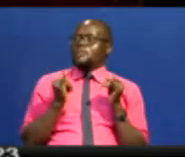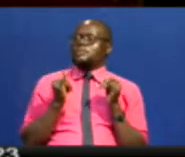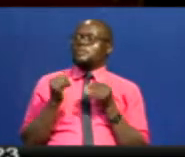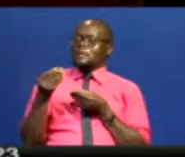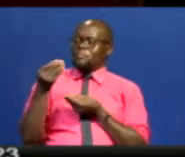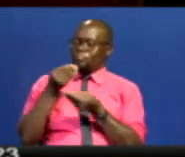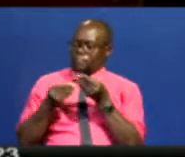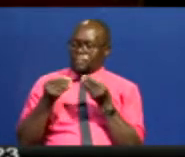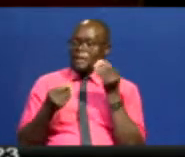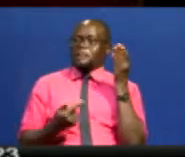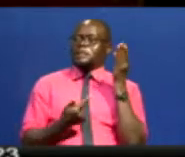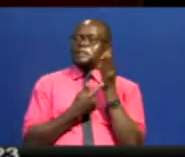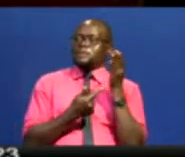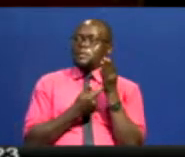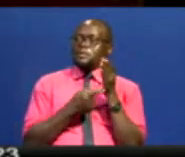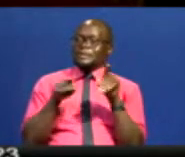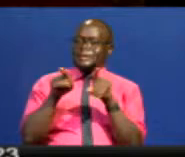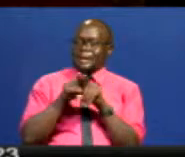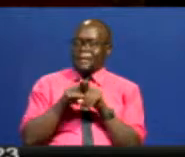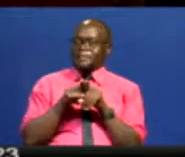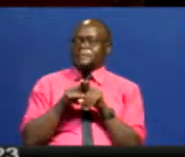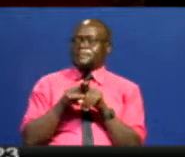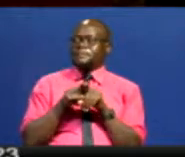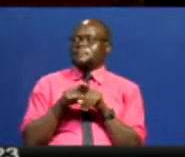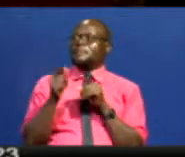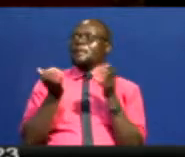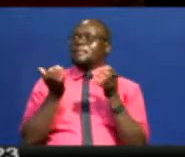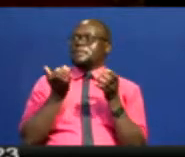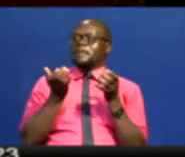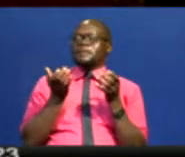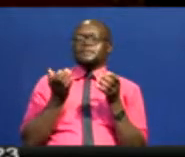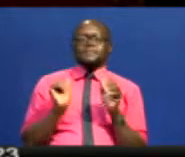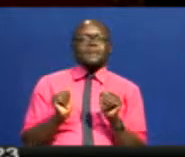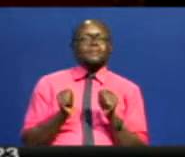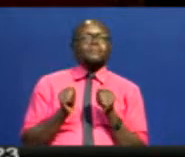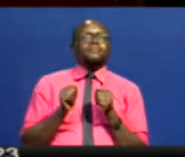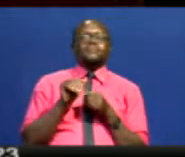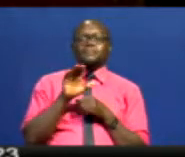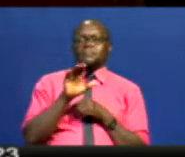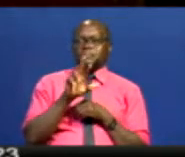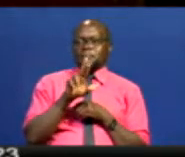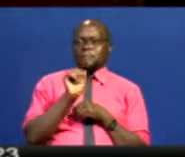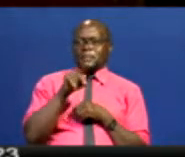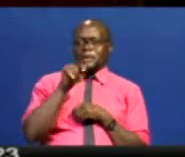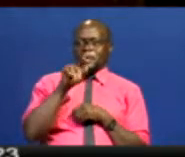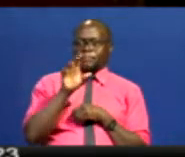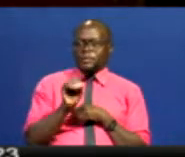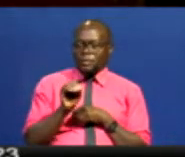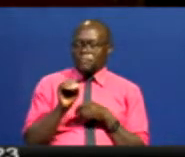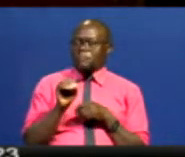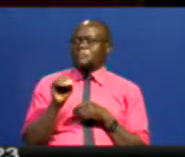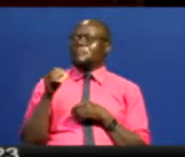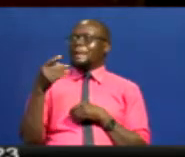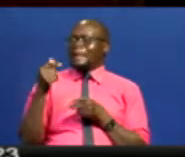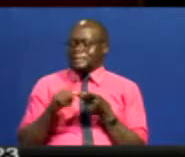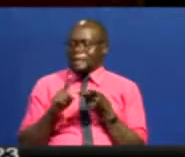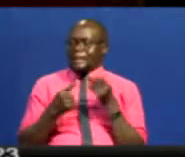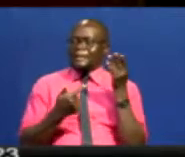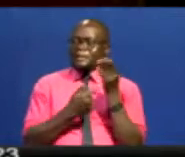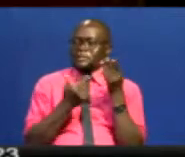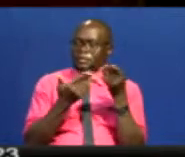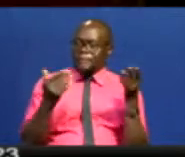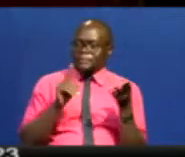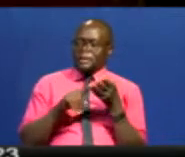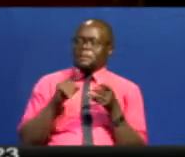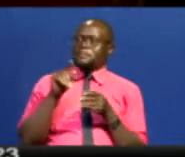economies and technologies such as the online business, cryptocurrencies, and digital assets. 3, low